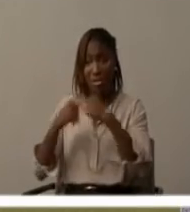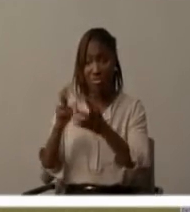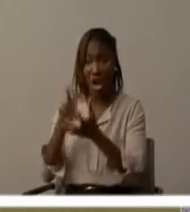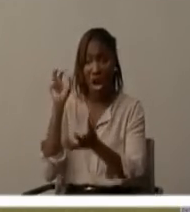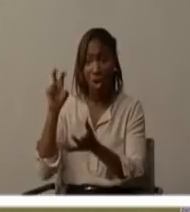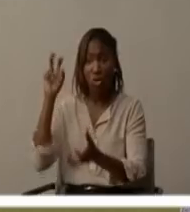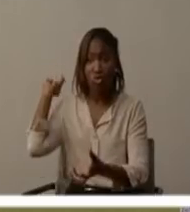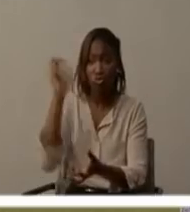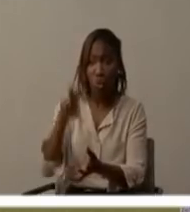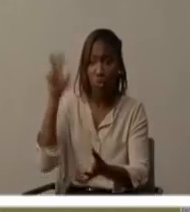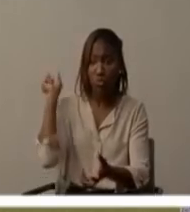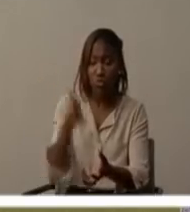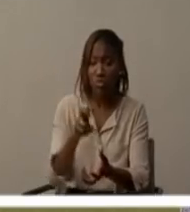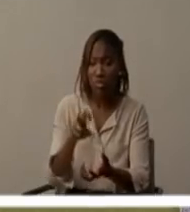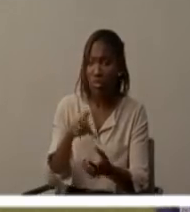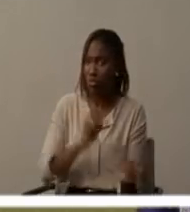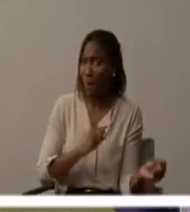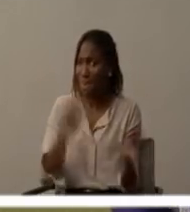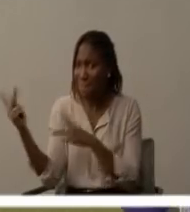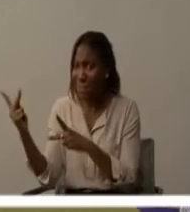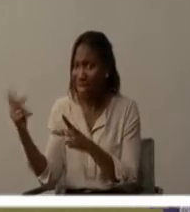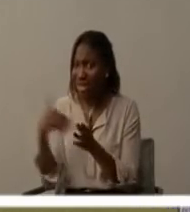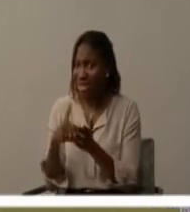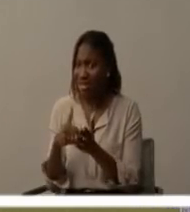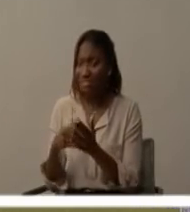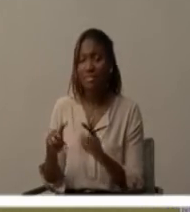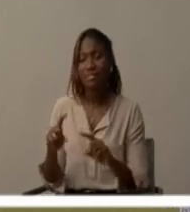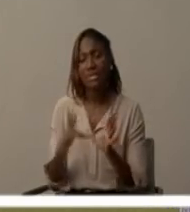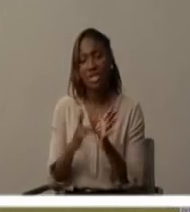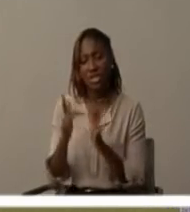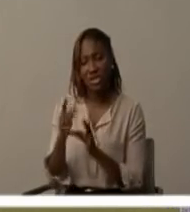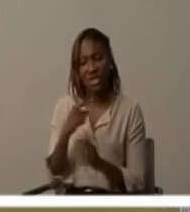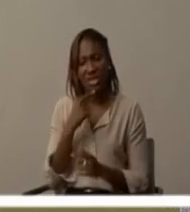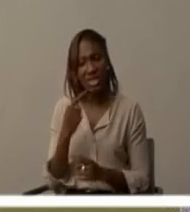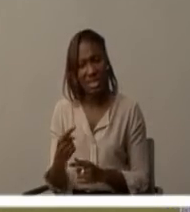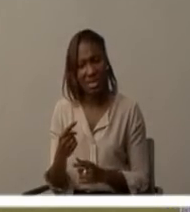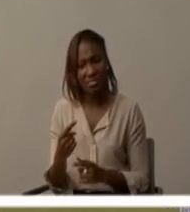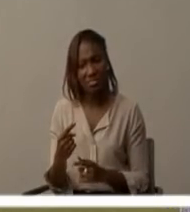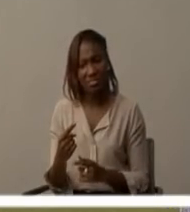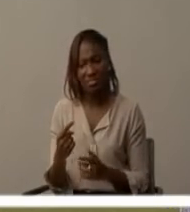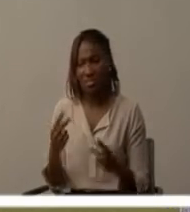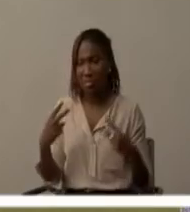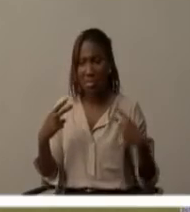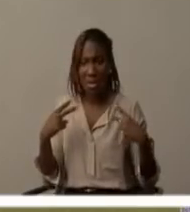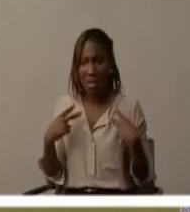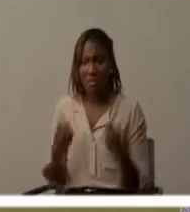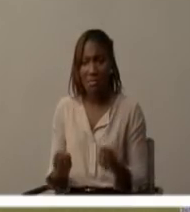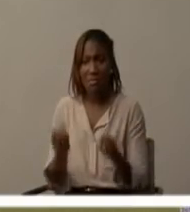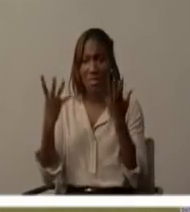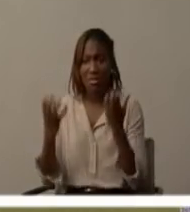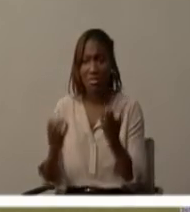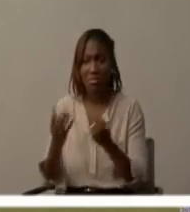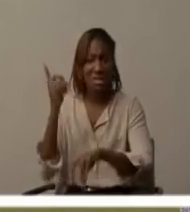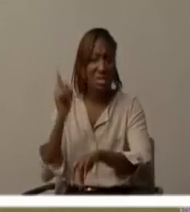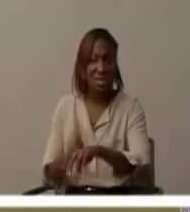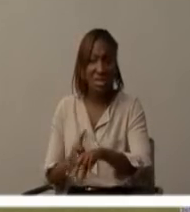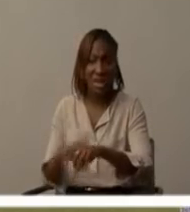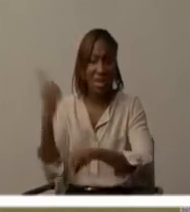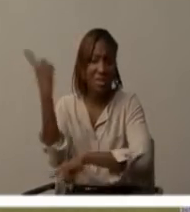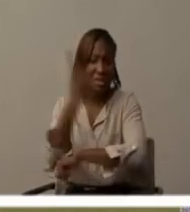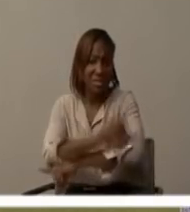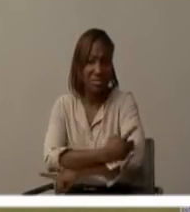again?" Jesus replied, "Are there not 12 hours in the day? A man can walk